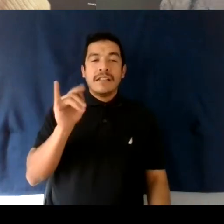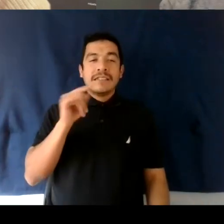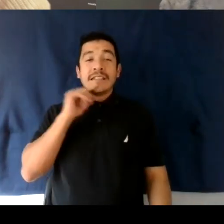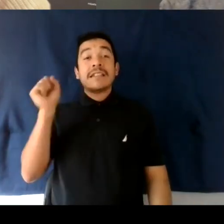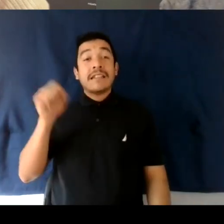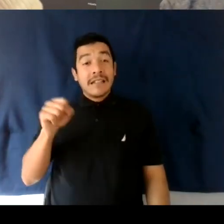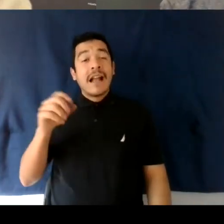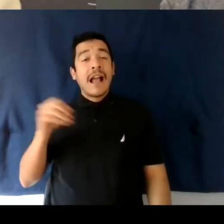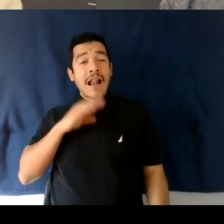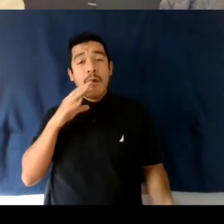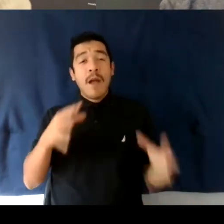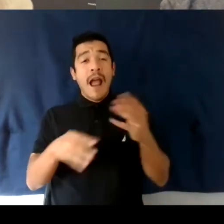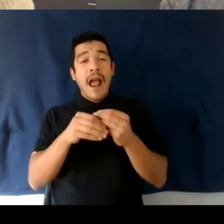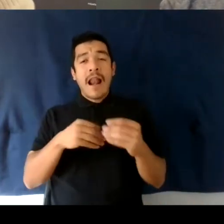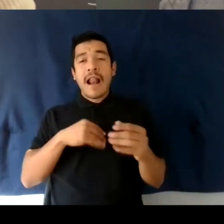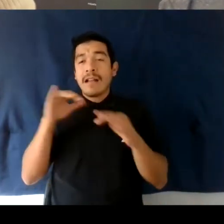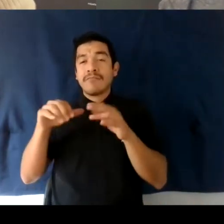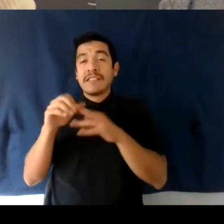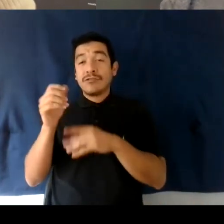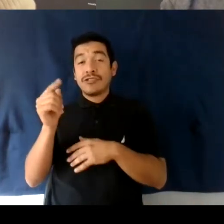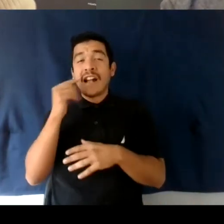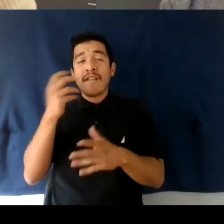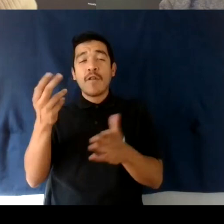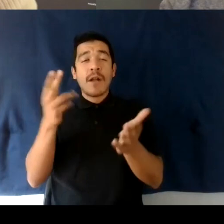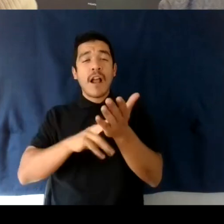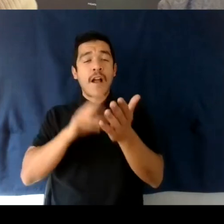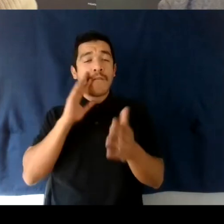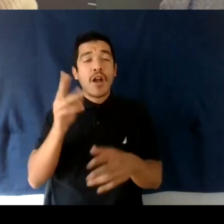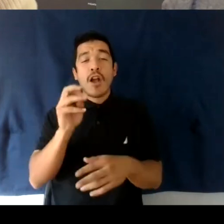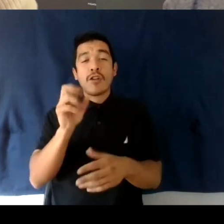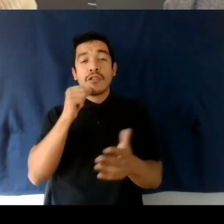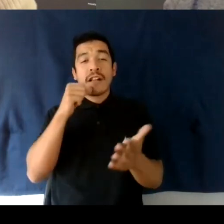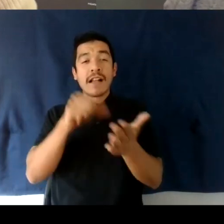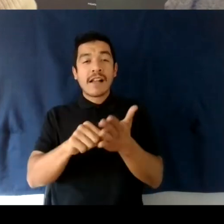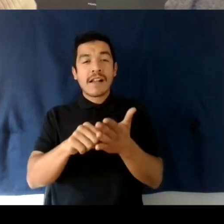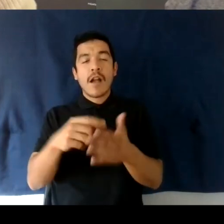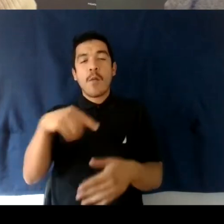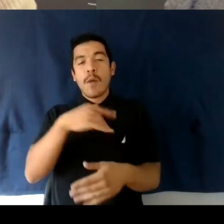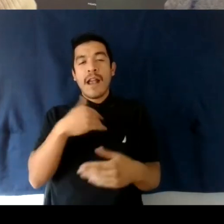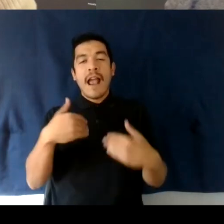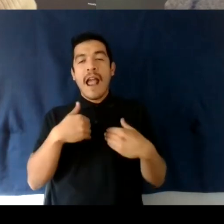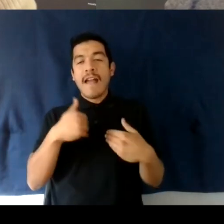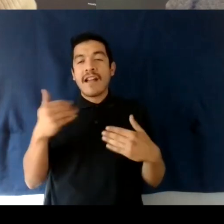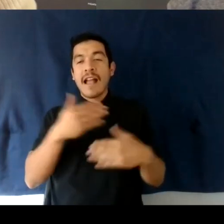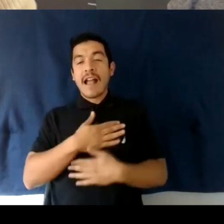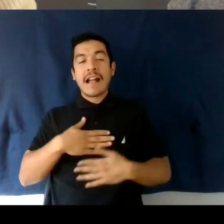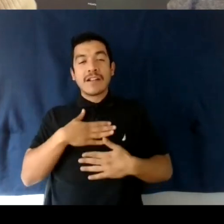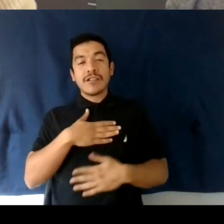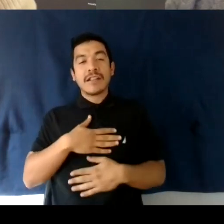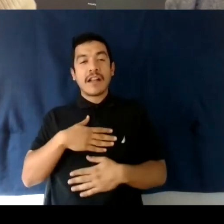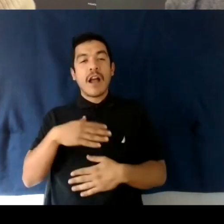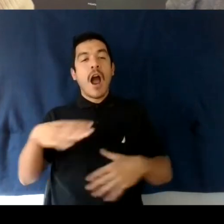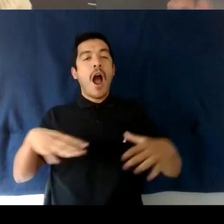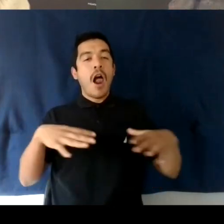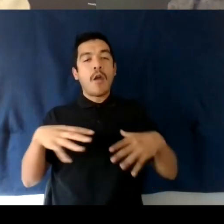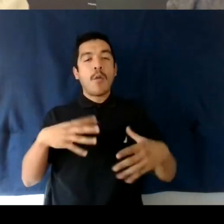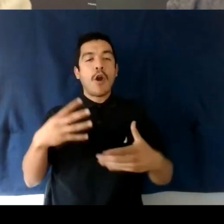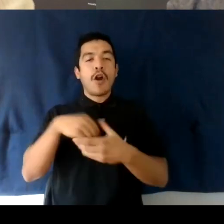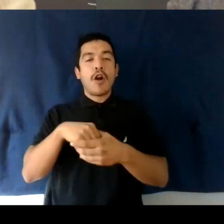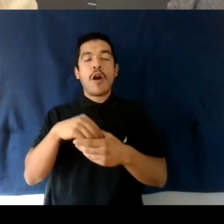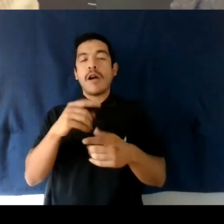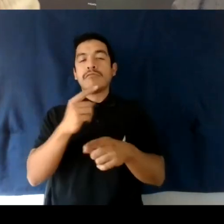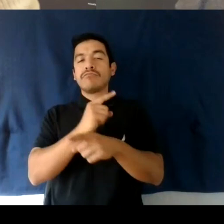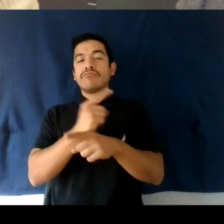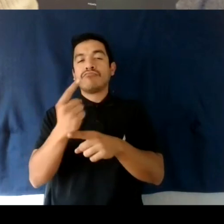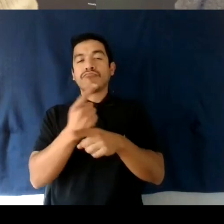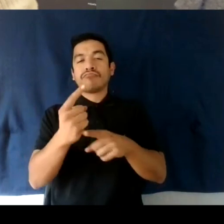that I threw in the chat, if you want to sign up for our newsletter, we Oh yeah. have a entertainment Hollywood inclusion weekly newsletter